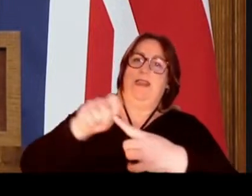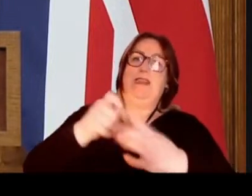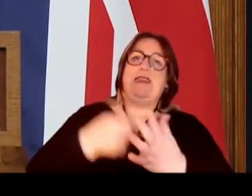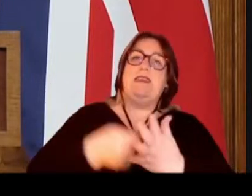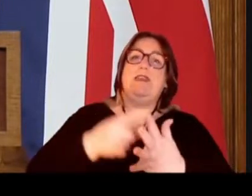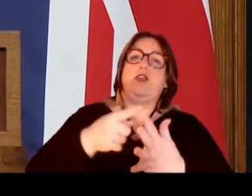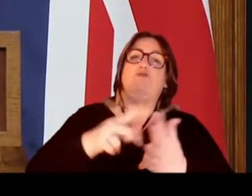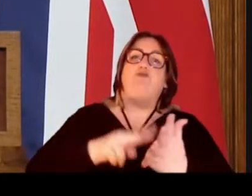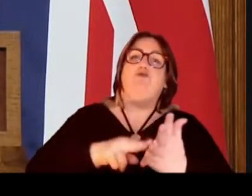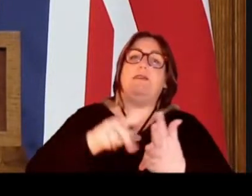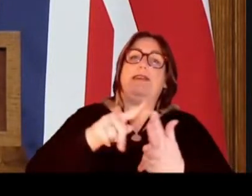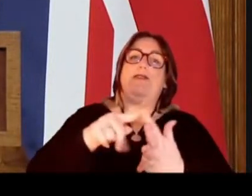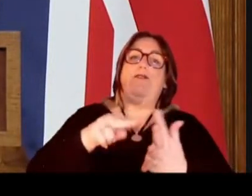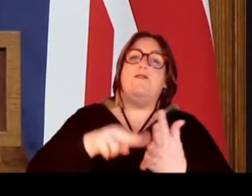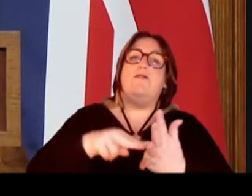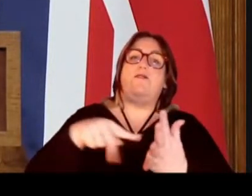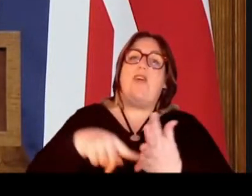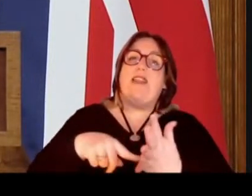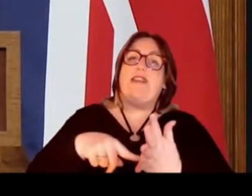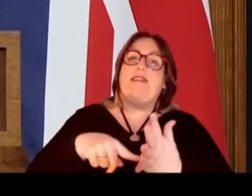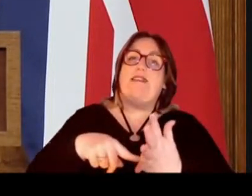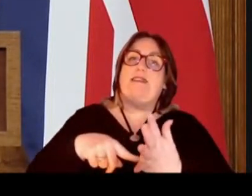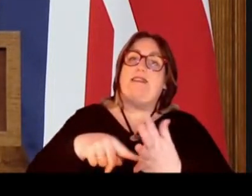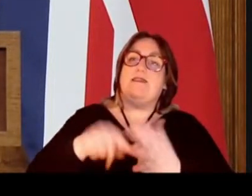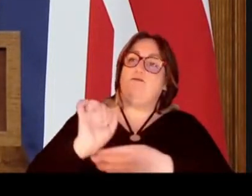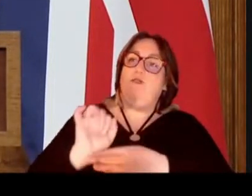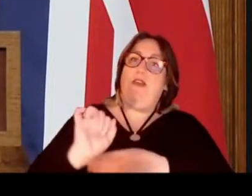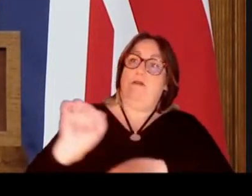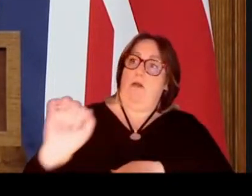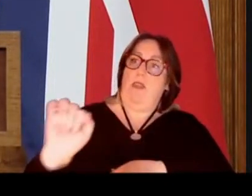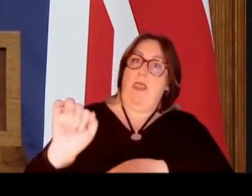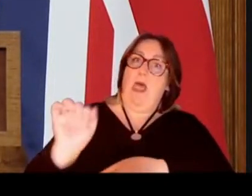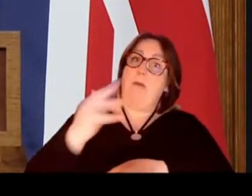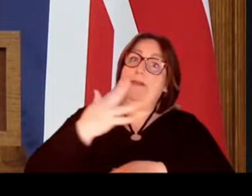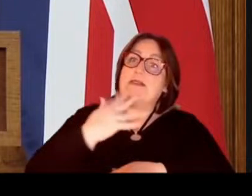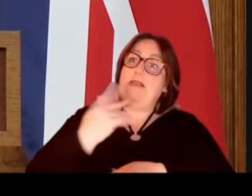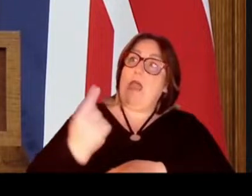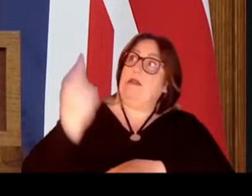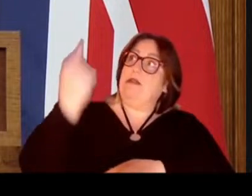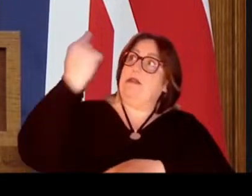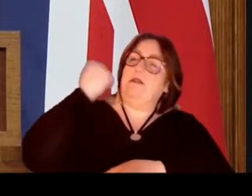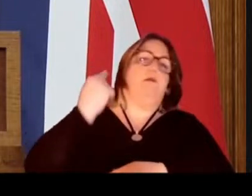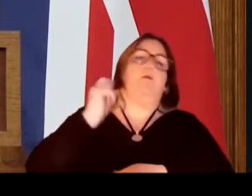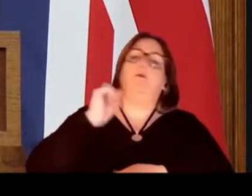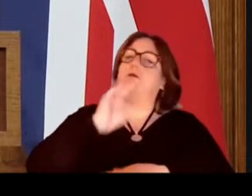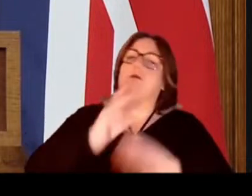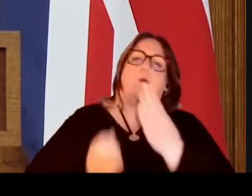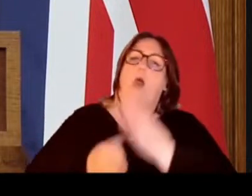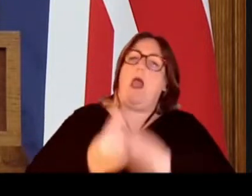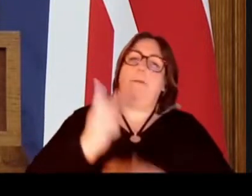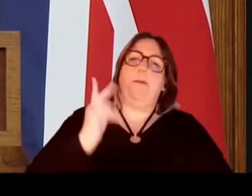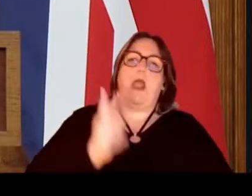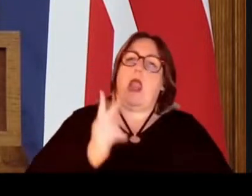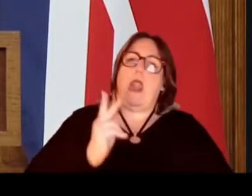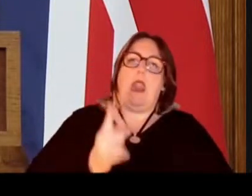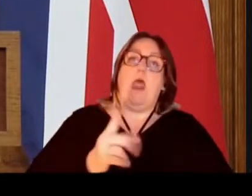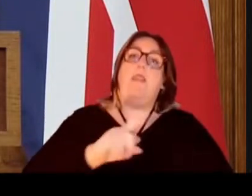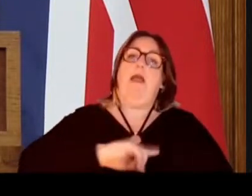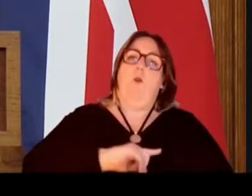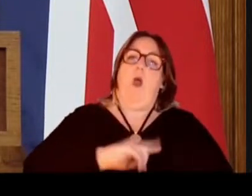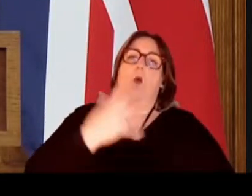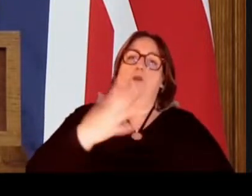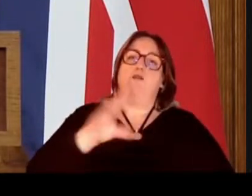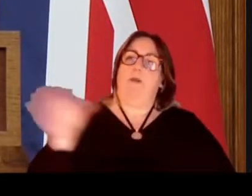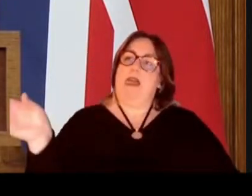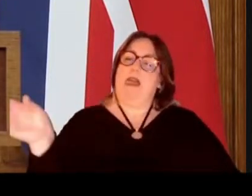not be made today. That is really important in reassuring the public. Why we've appointed a commissioner to look into that whole part